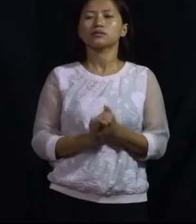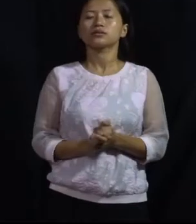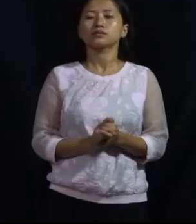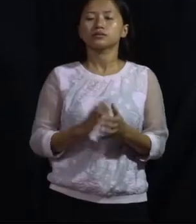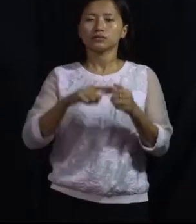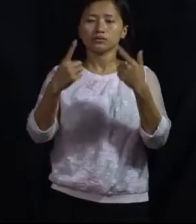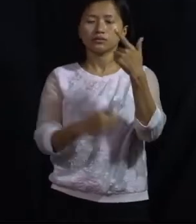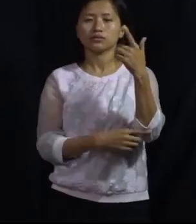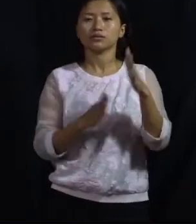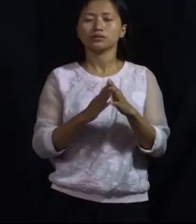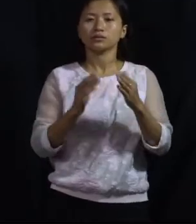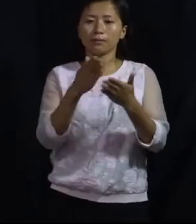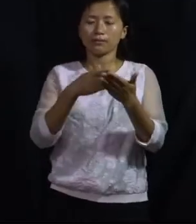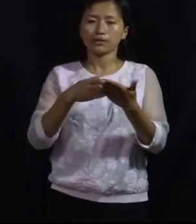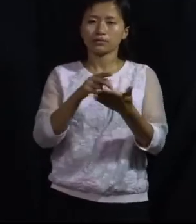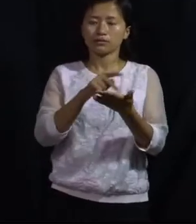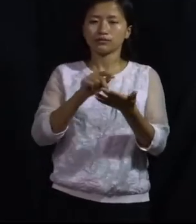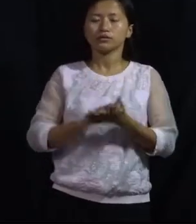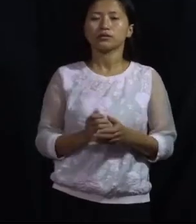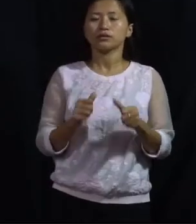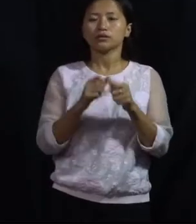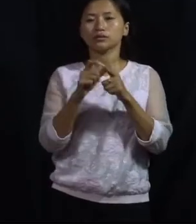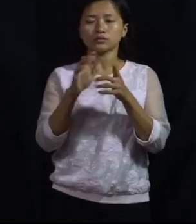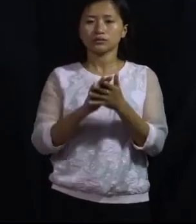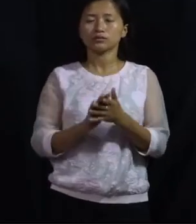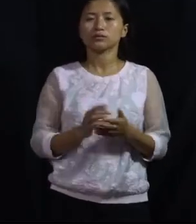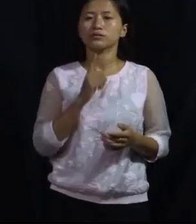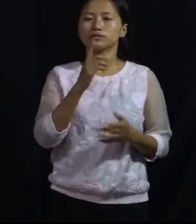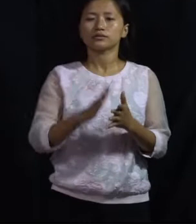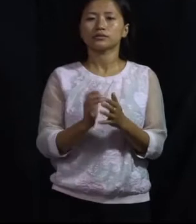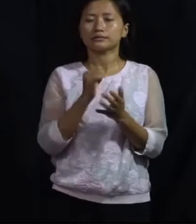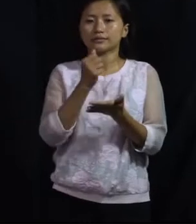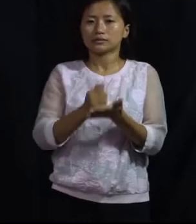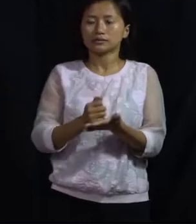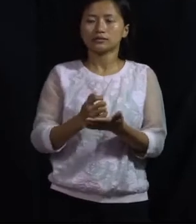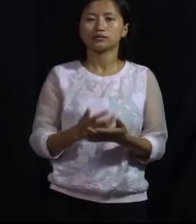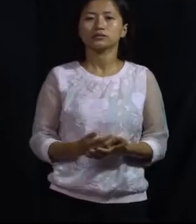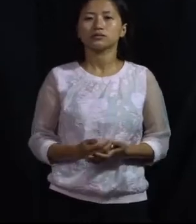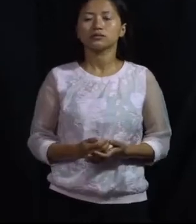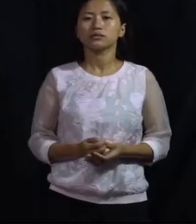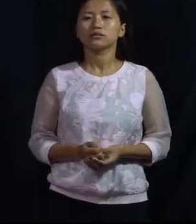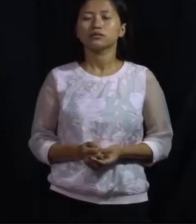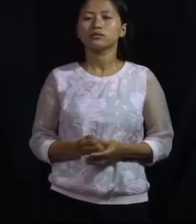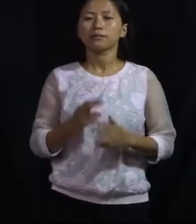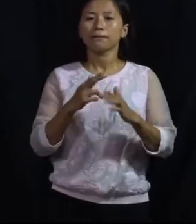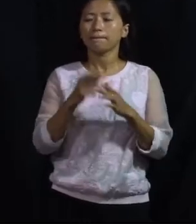the last part of your additional information, it is already decided that the